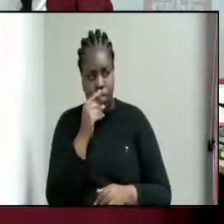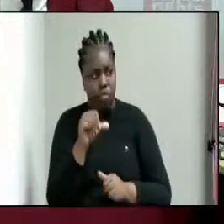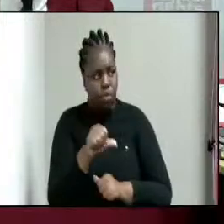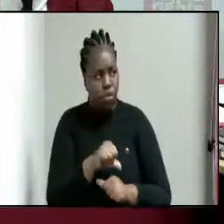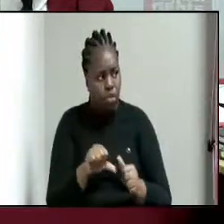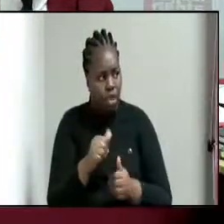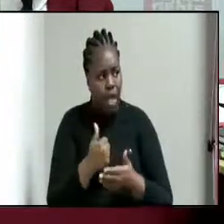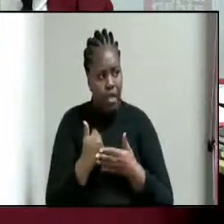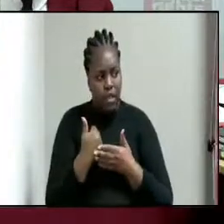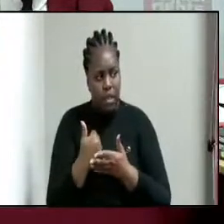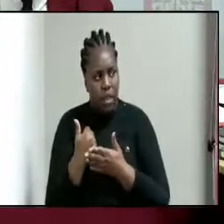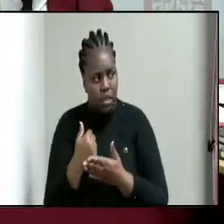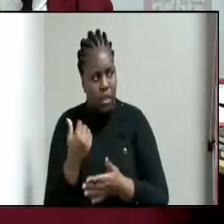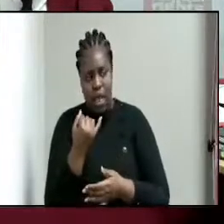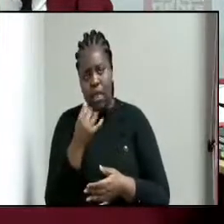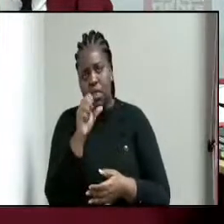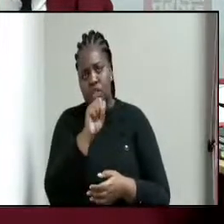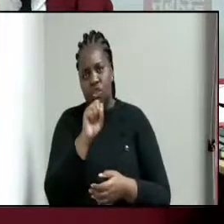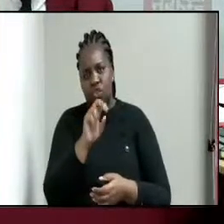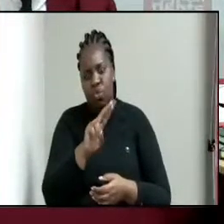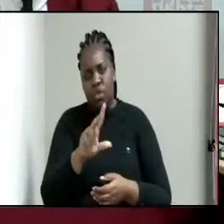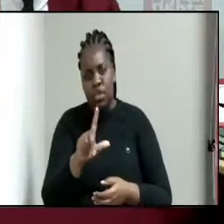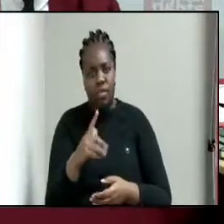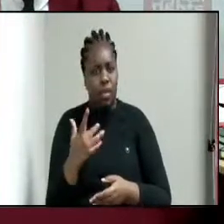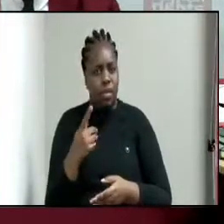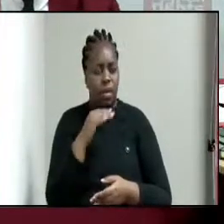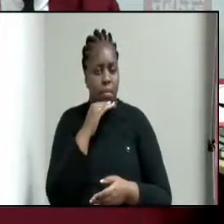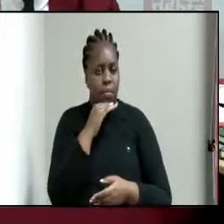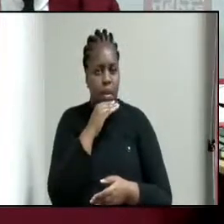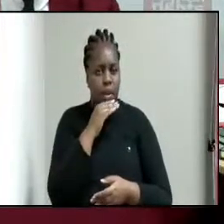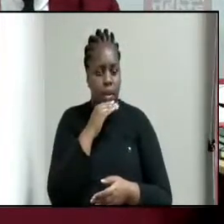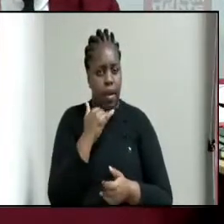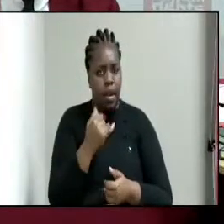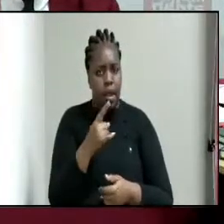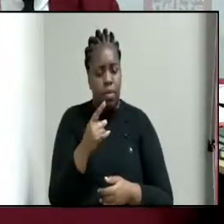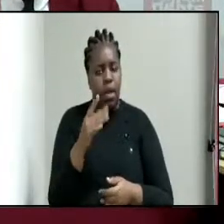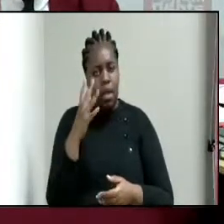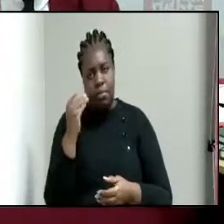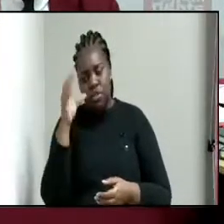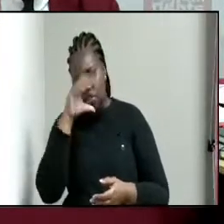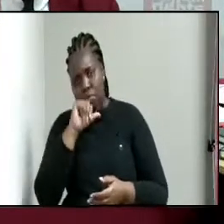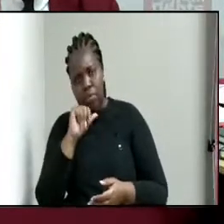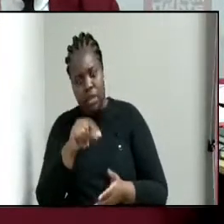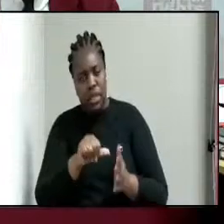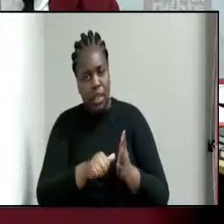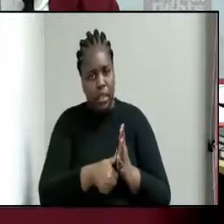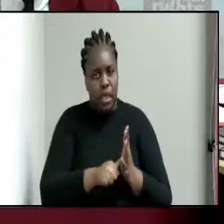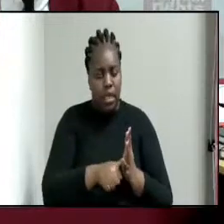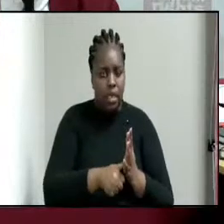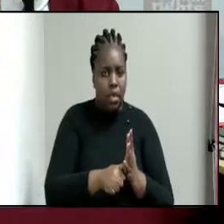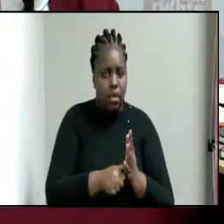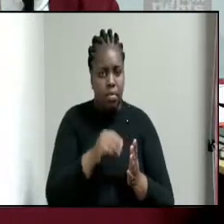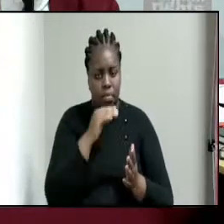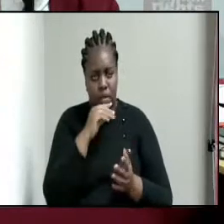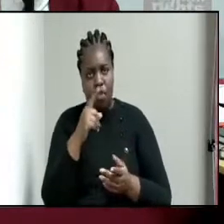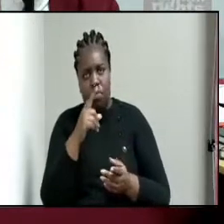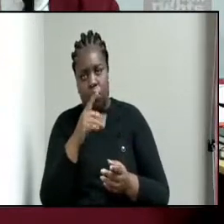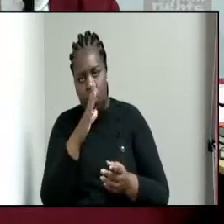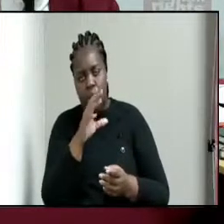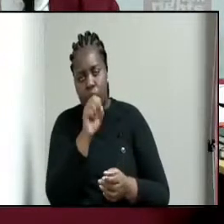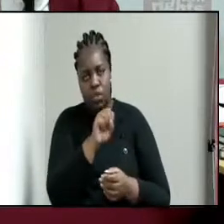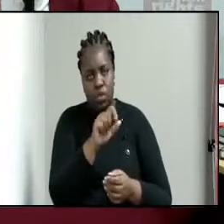assistance as in Section 27, which then one would assume the child support grant would flow from a Section